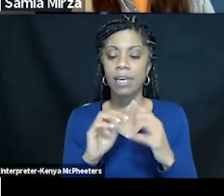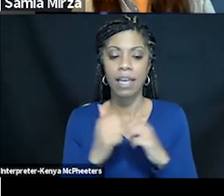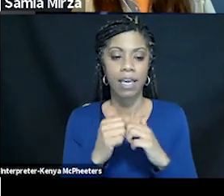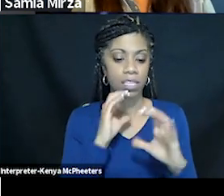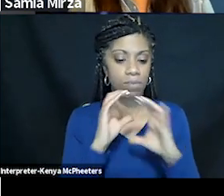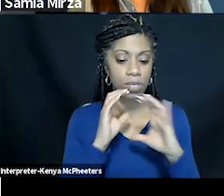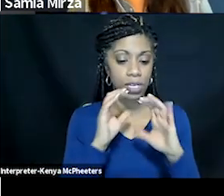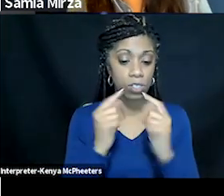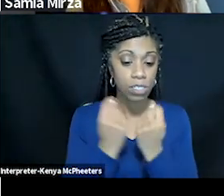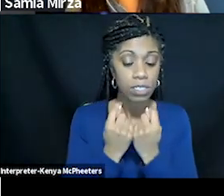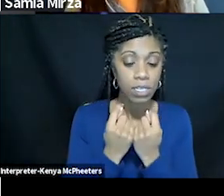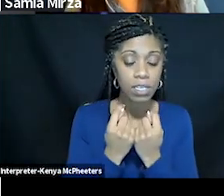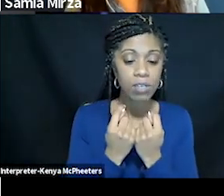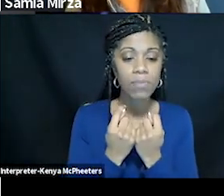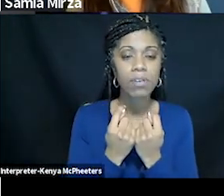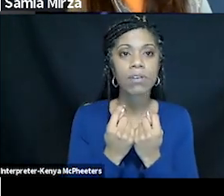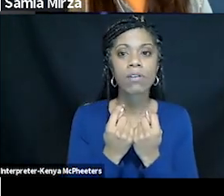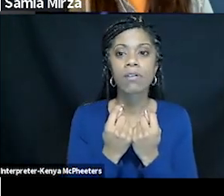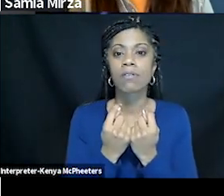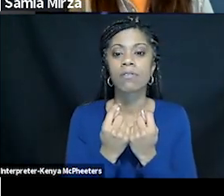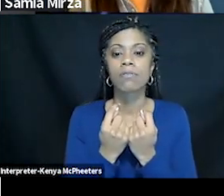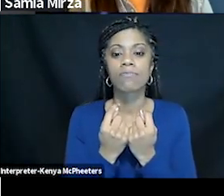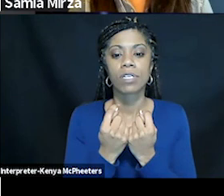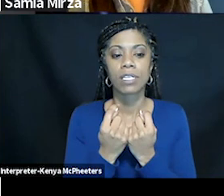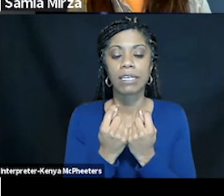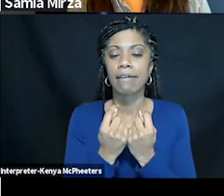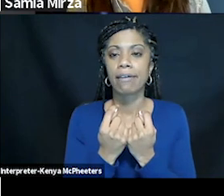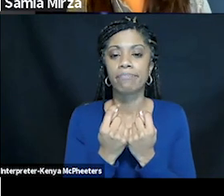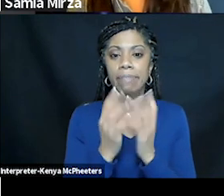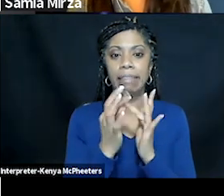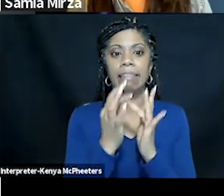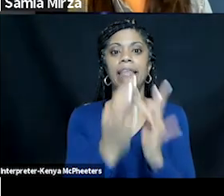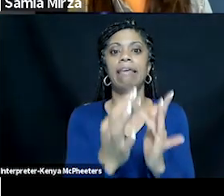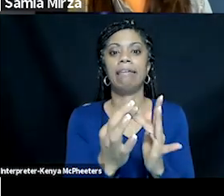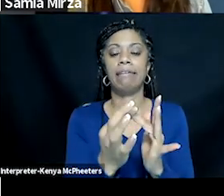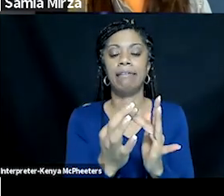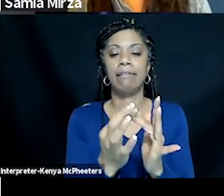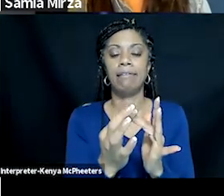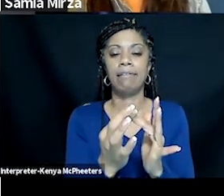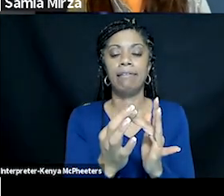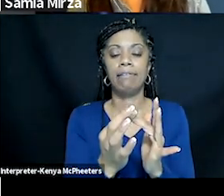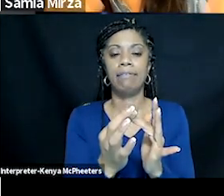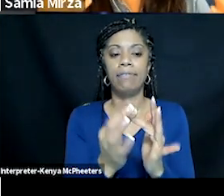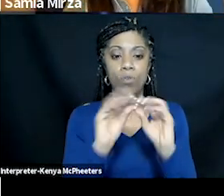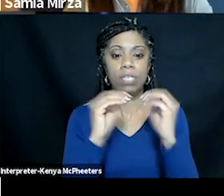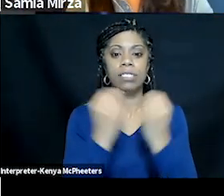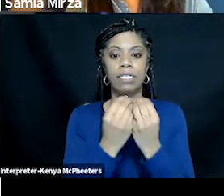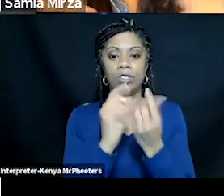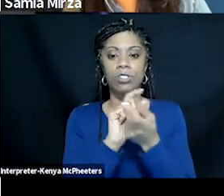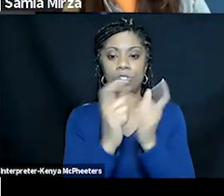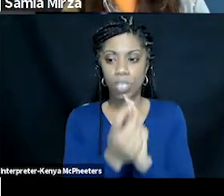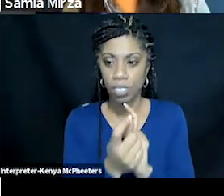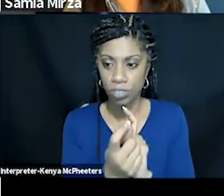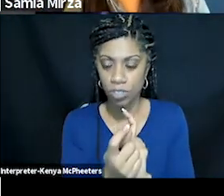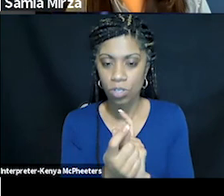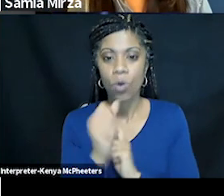team really drove the organization's change. There's conversations about how leadership